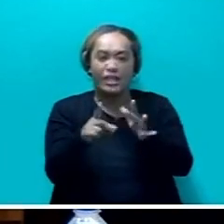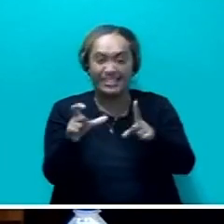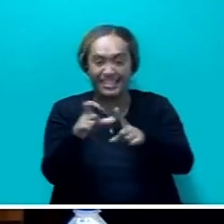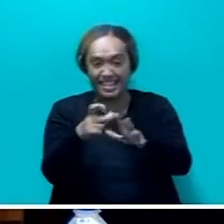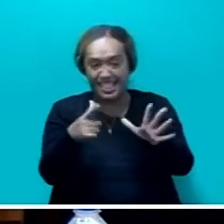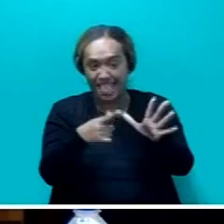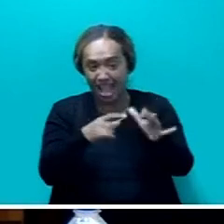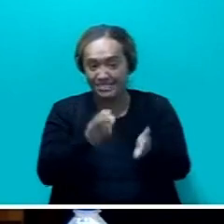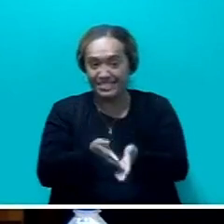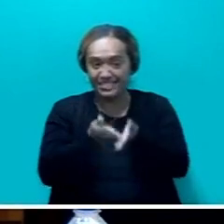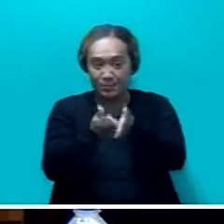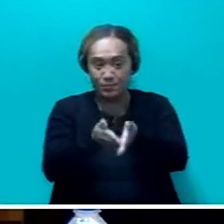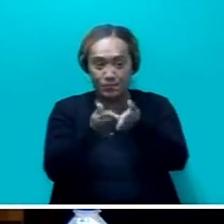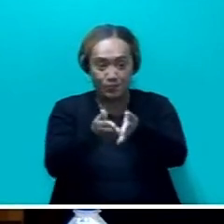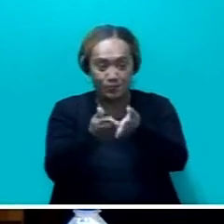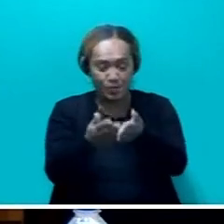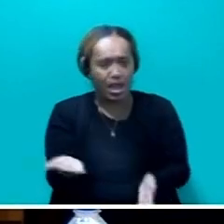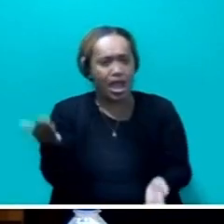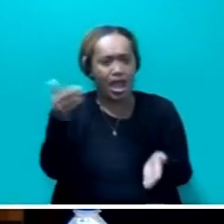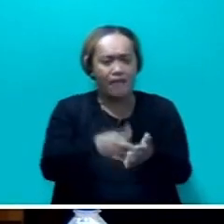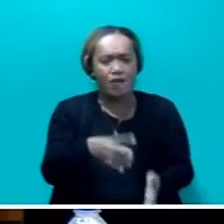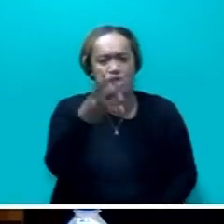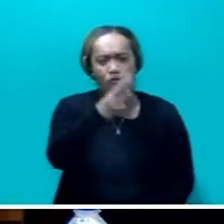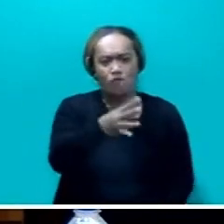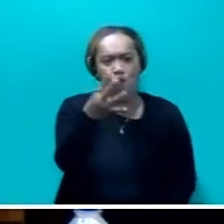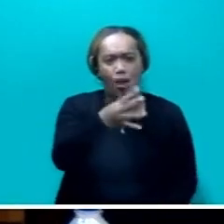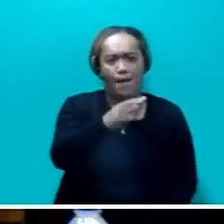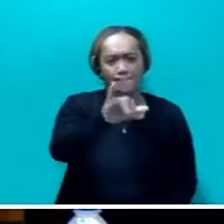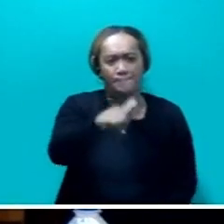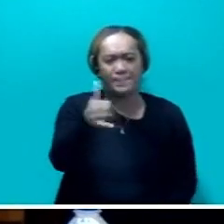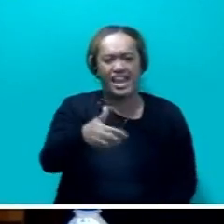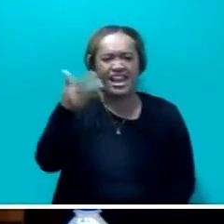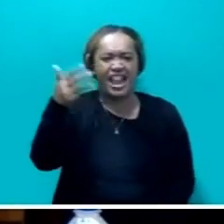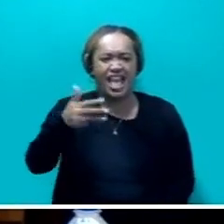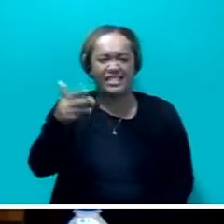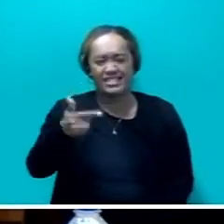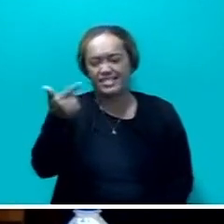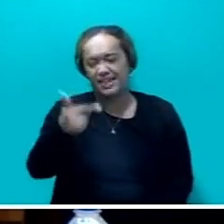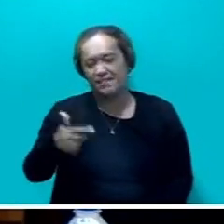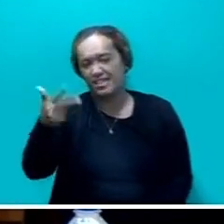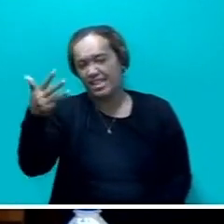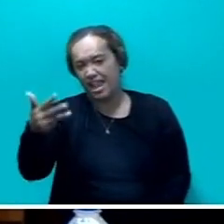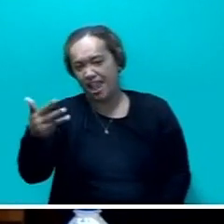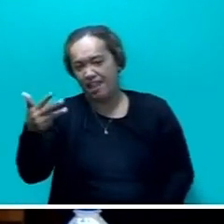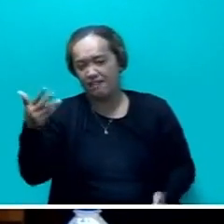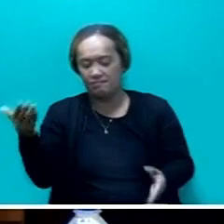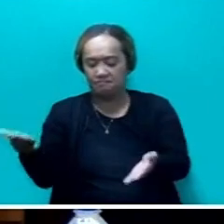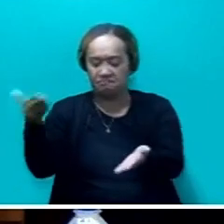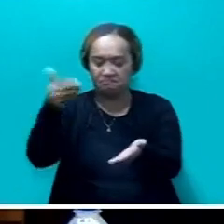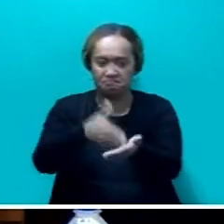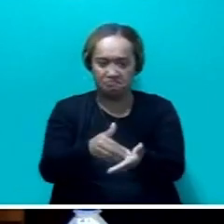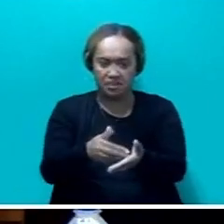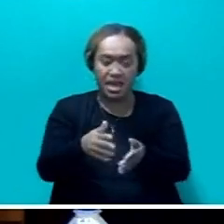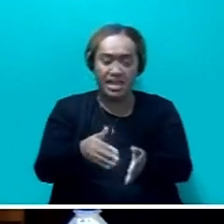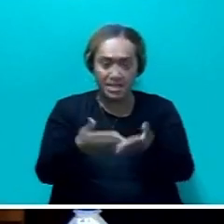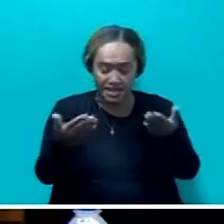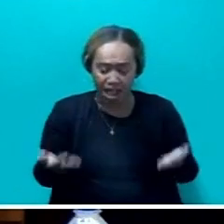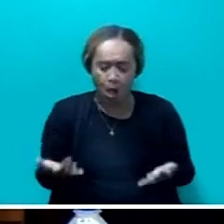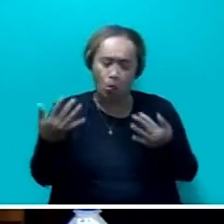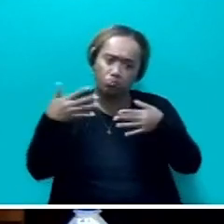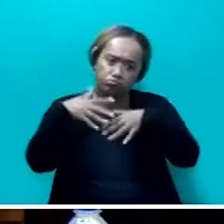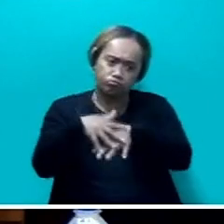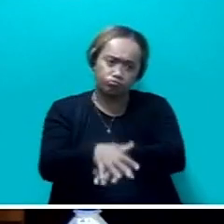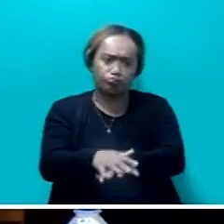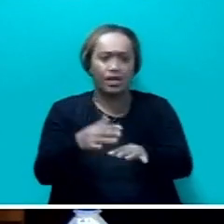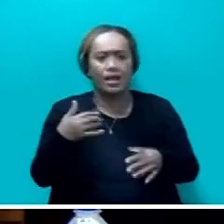1879. Of course, Mr. Speaker, this mutual, peaceful coexistence has been